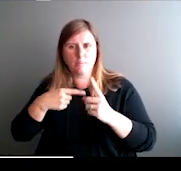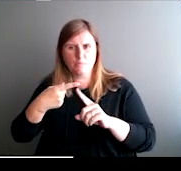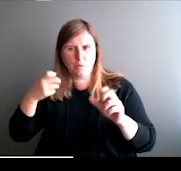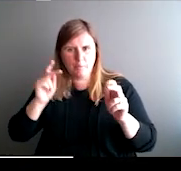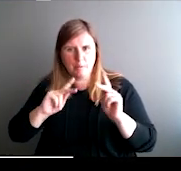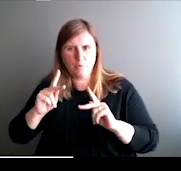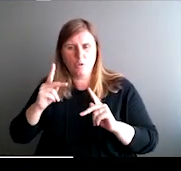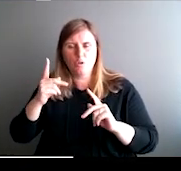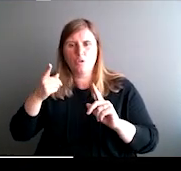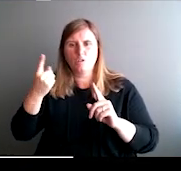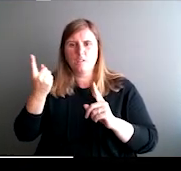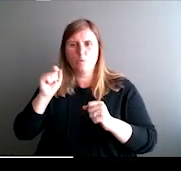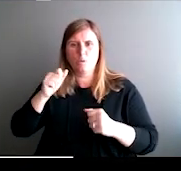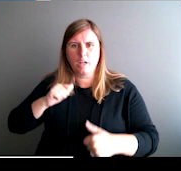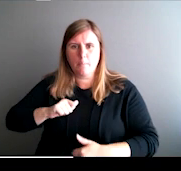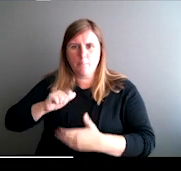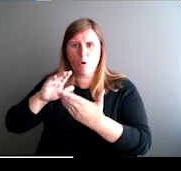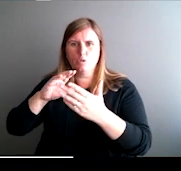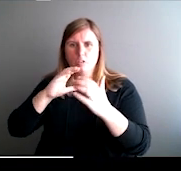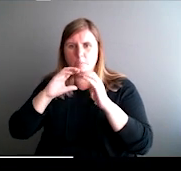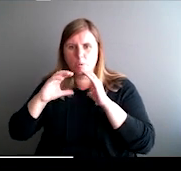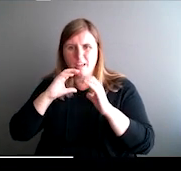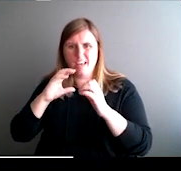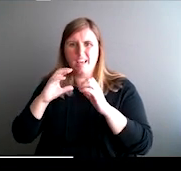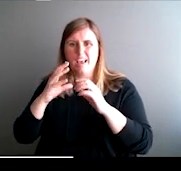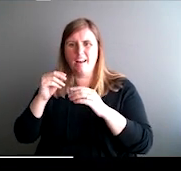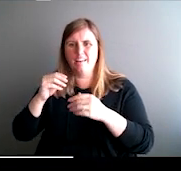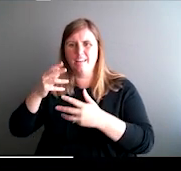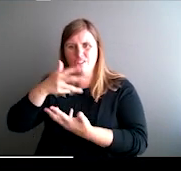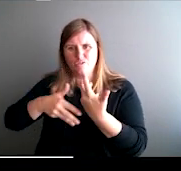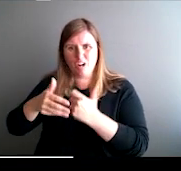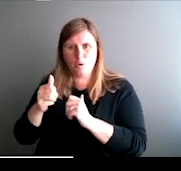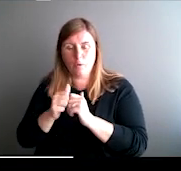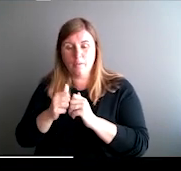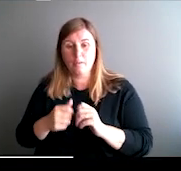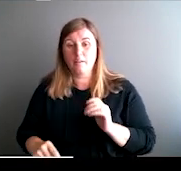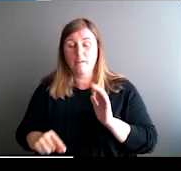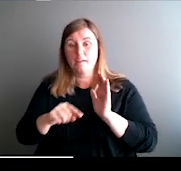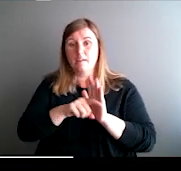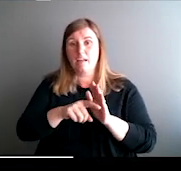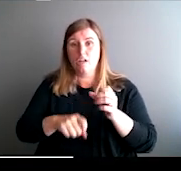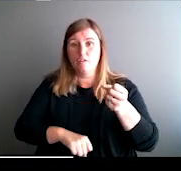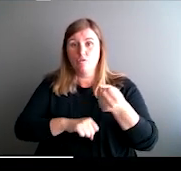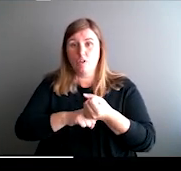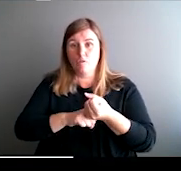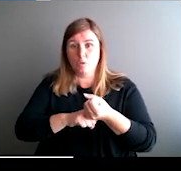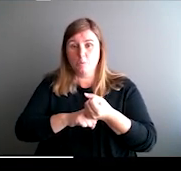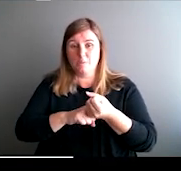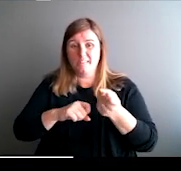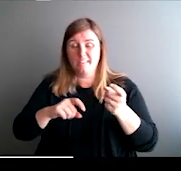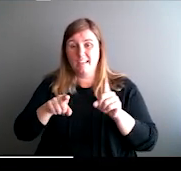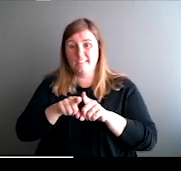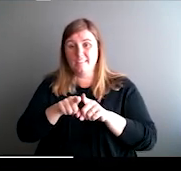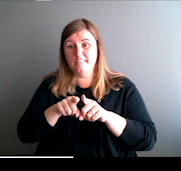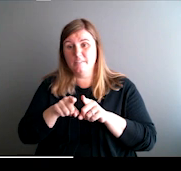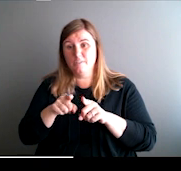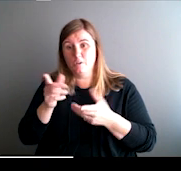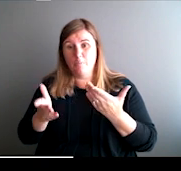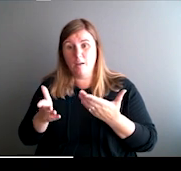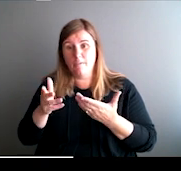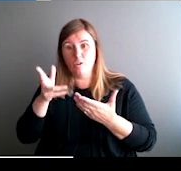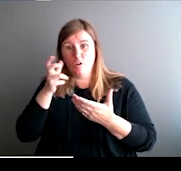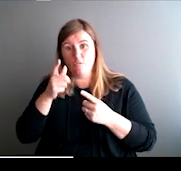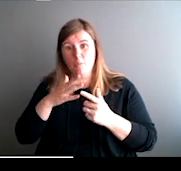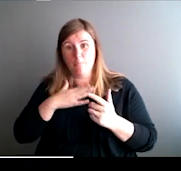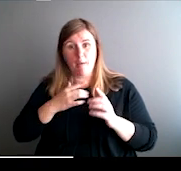somebody to approach and communicate with and interact with. Negative reinforcement, as you may infer by